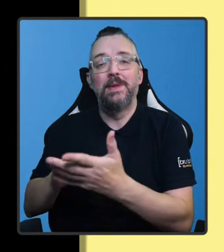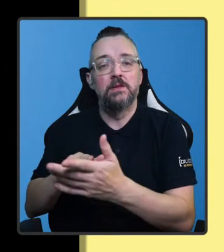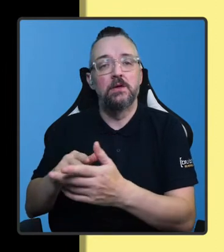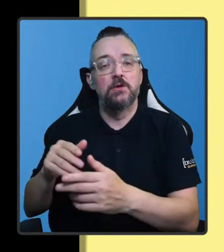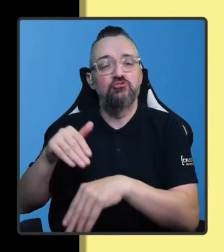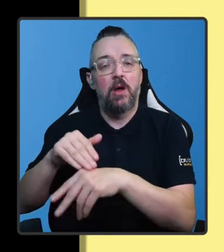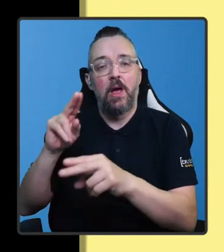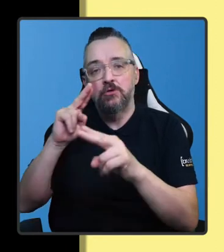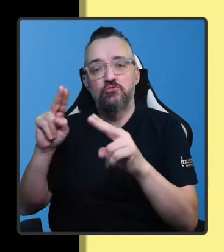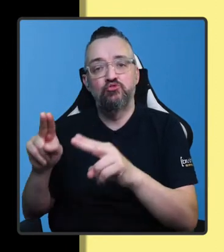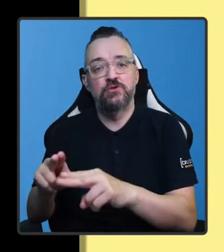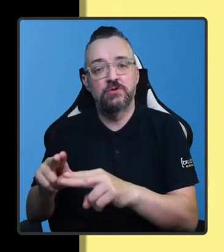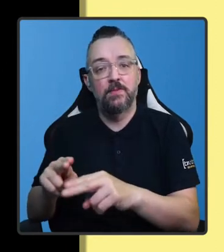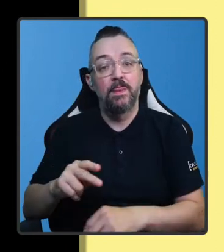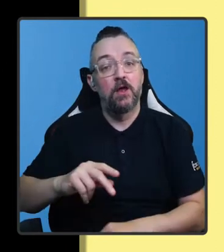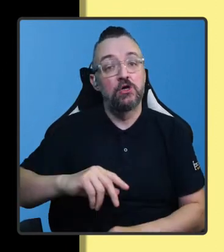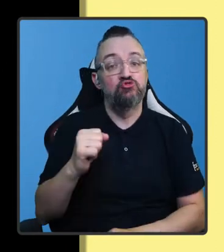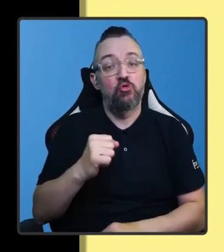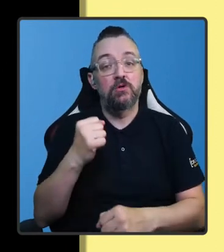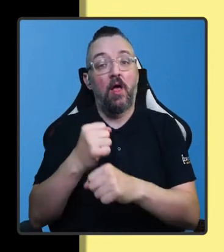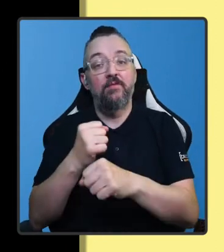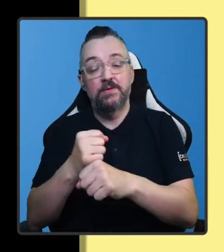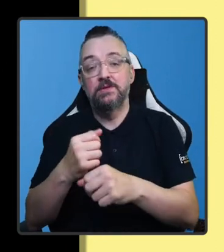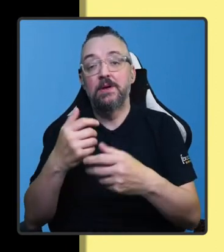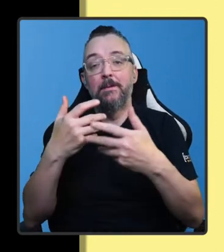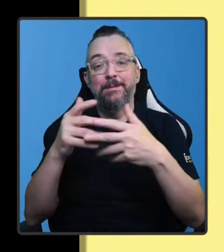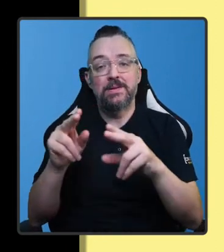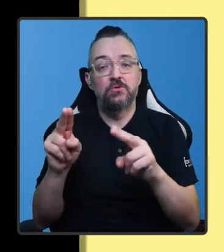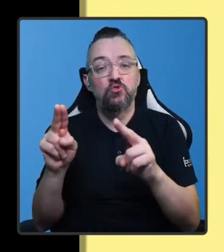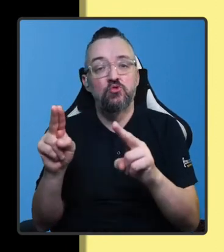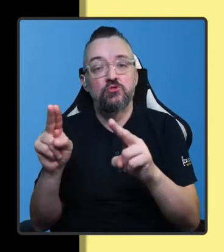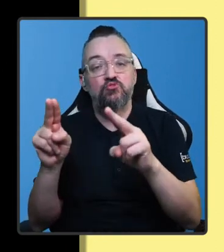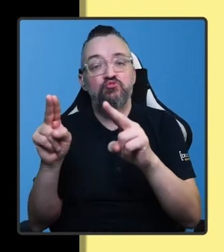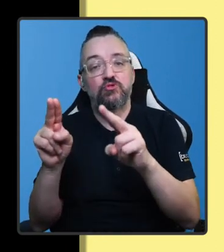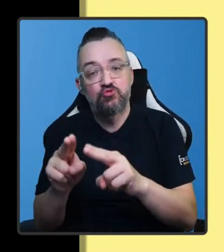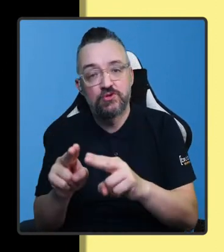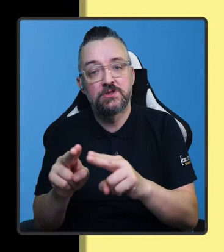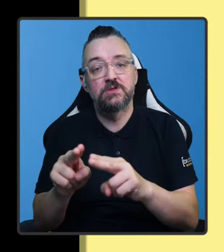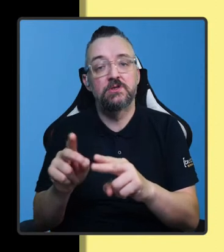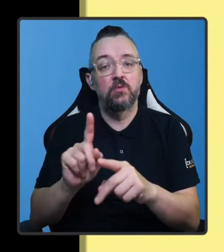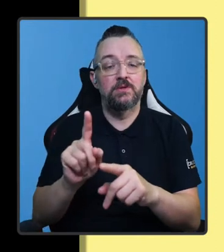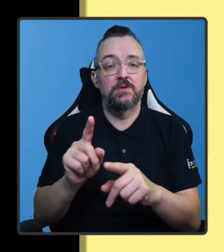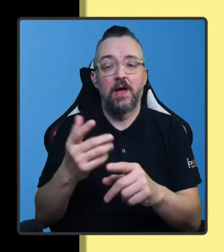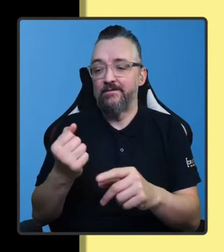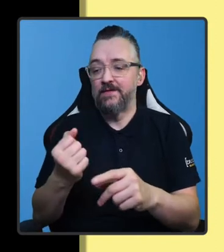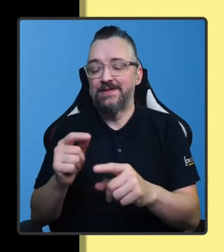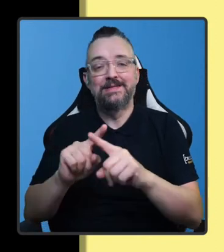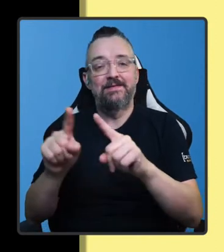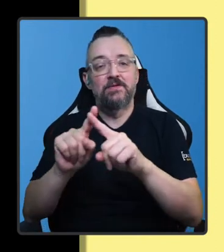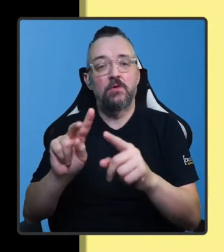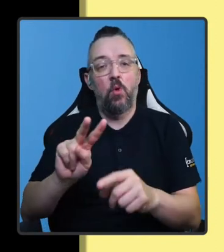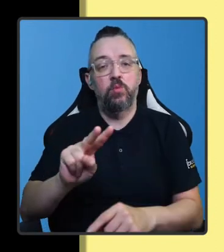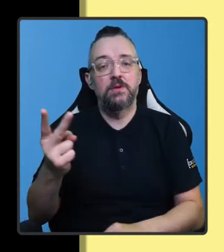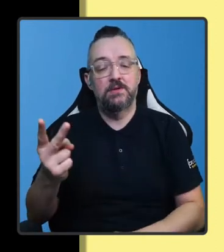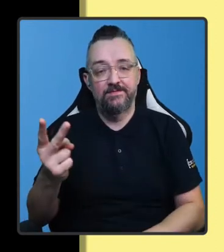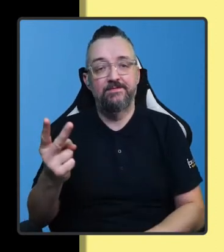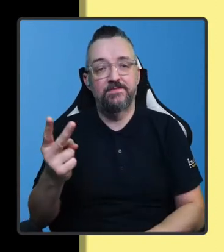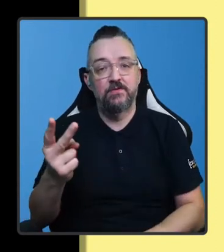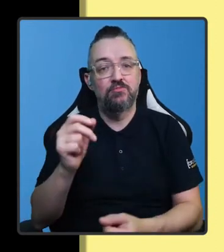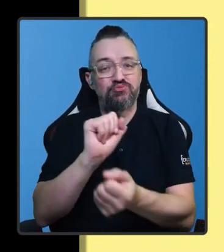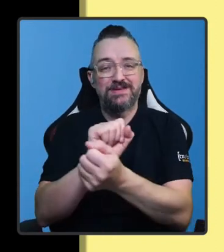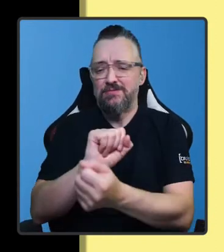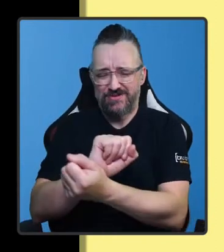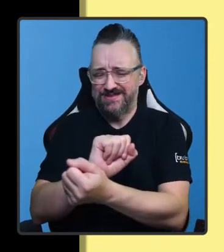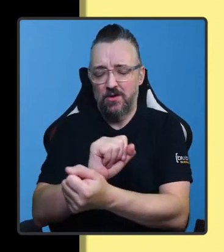of alternatives to custodial sentences as part of a move towards rehabilitative-focused justice system. This has to be in the